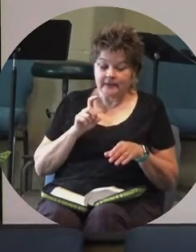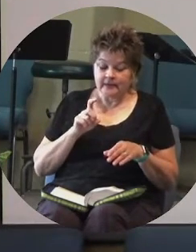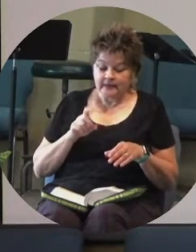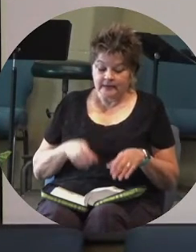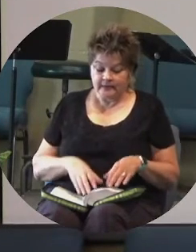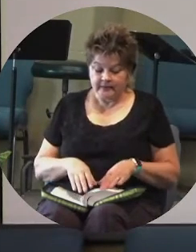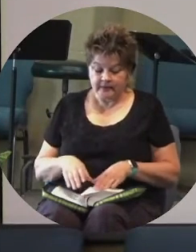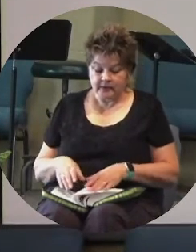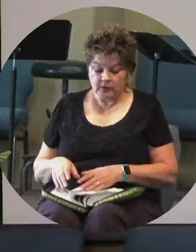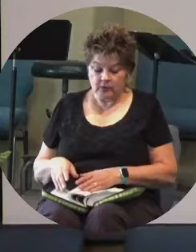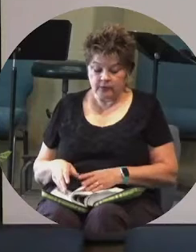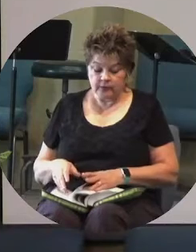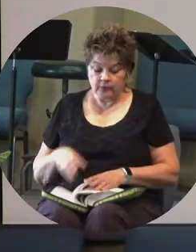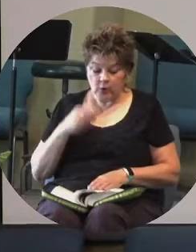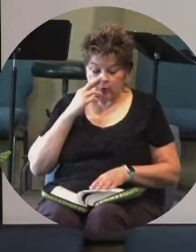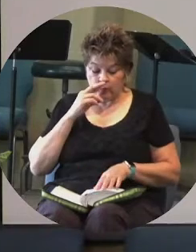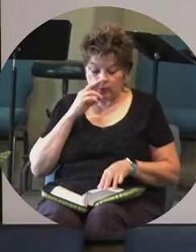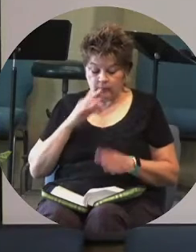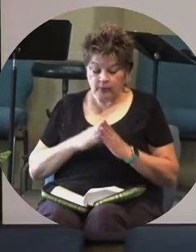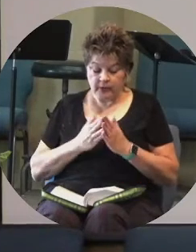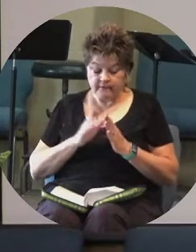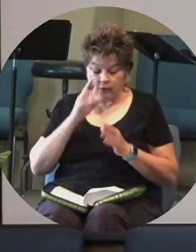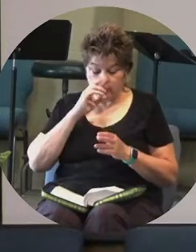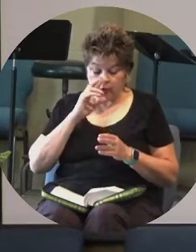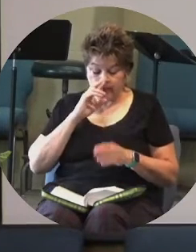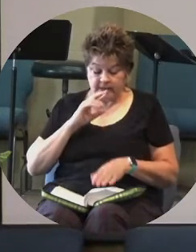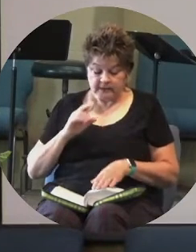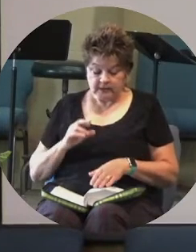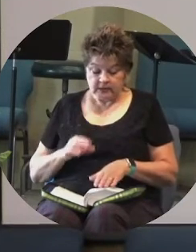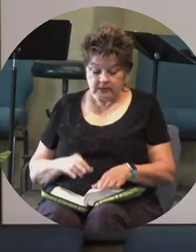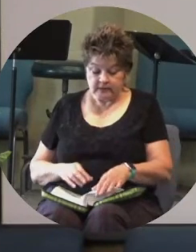Romans chapter 8, verse 28. Because